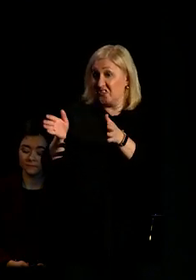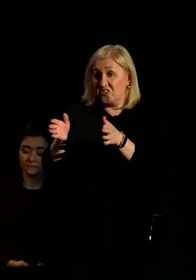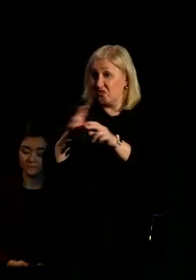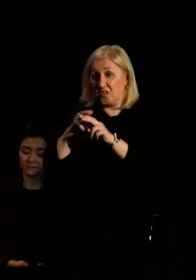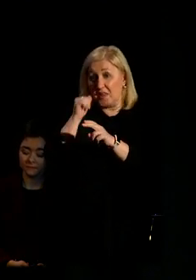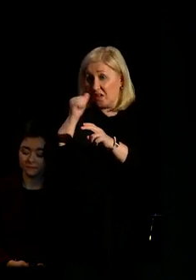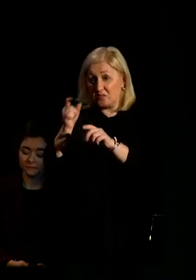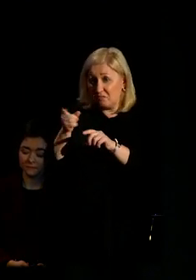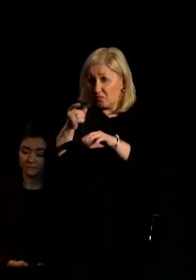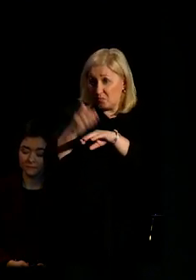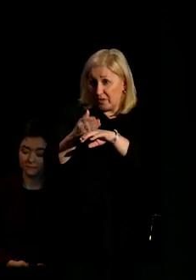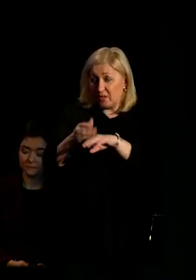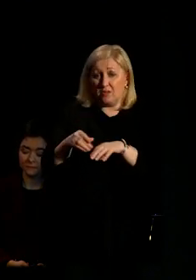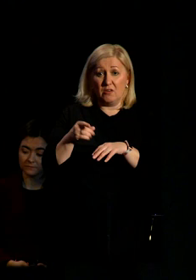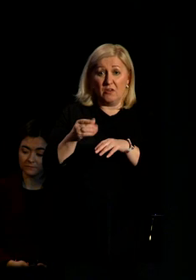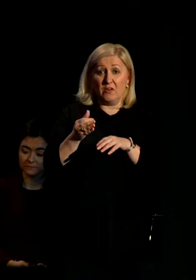were dismissed.